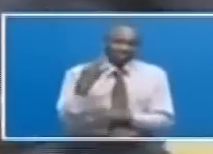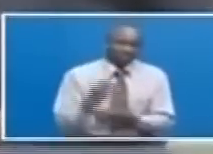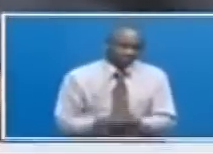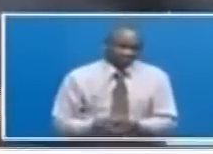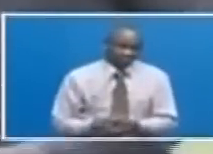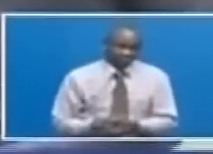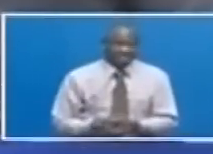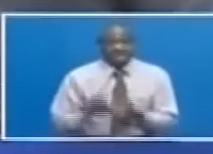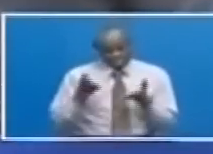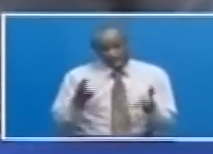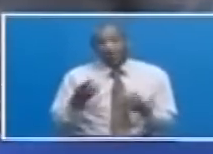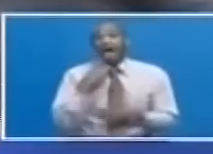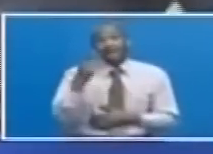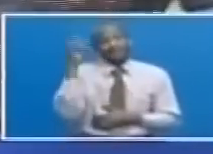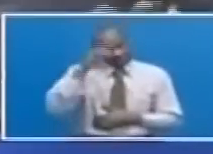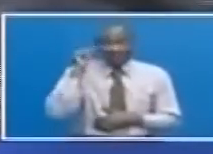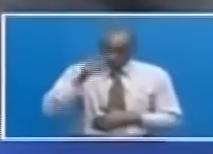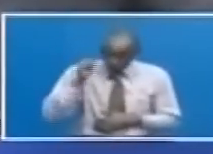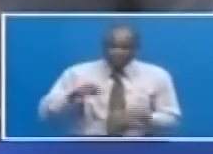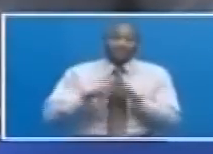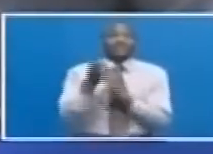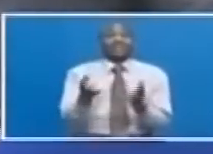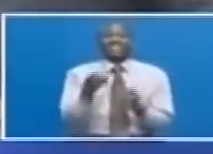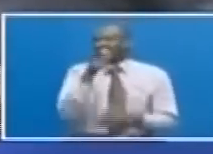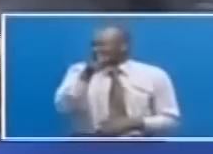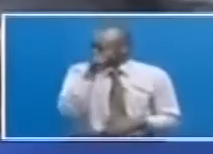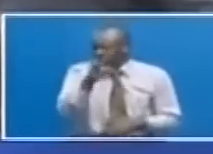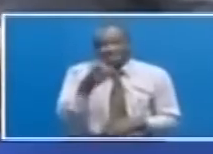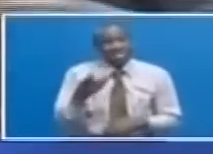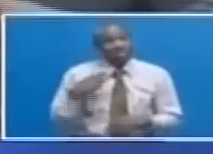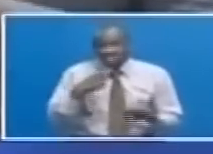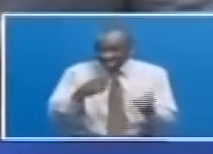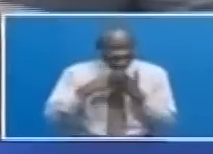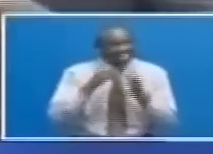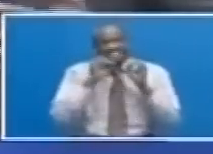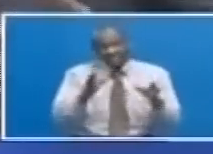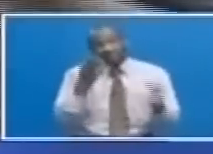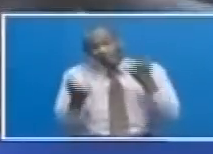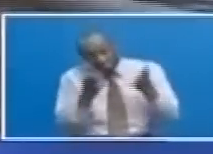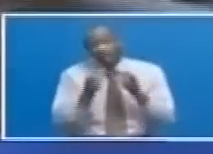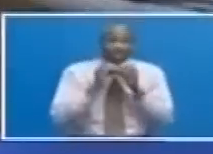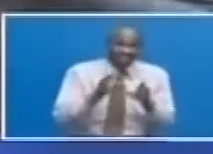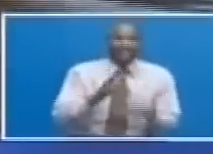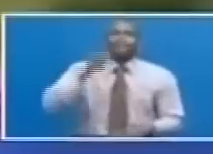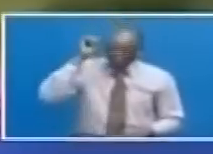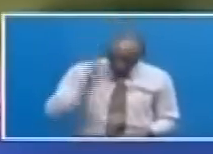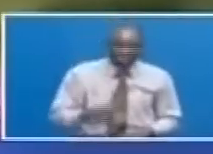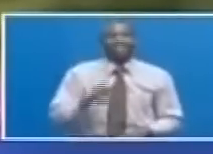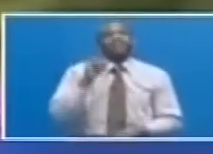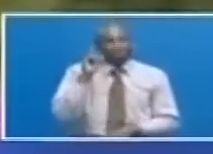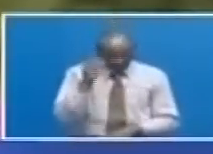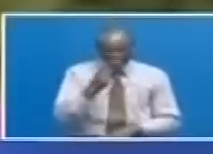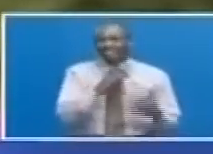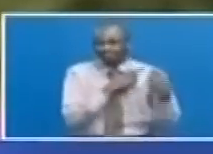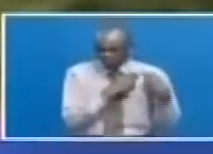The chances are 100% to qualify for Rio. That should not be, it should not be something we're discussing about whether we'll or not. It is our first